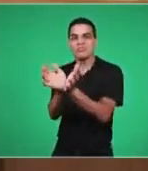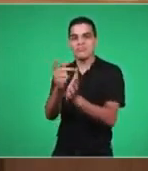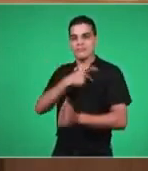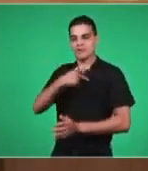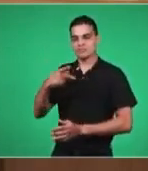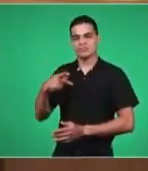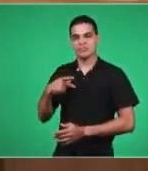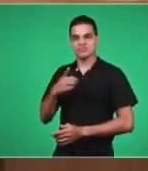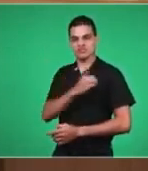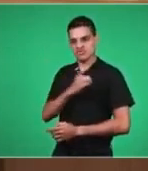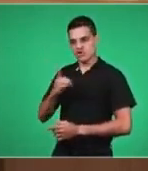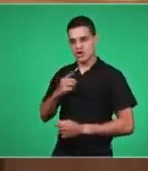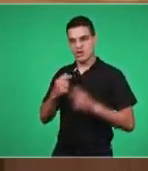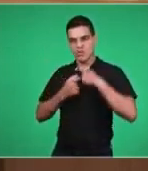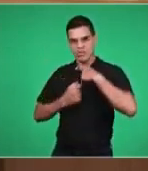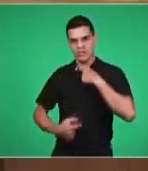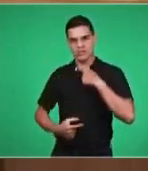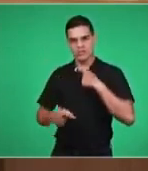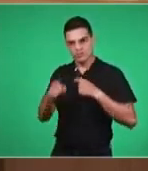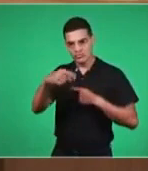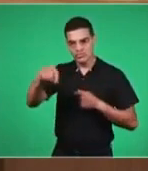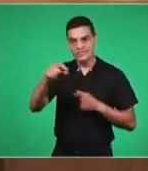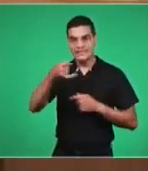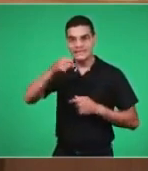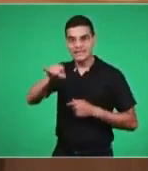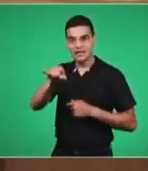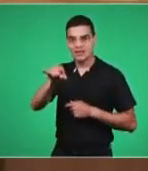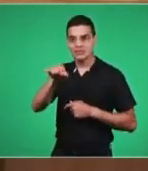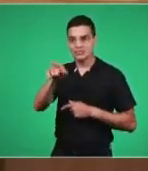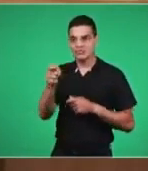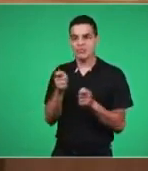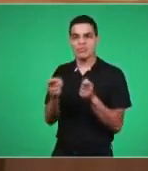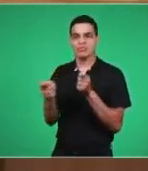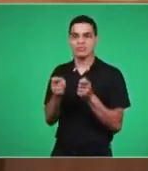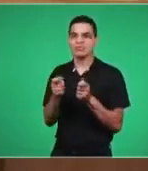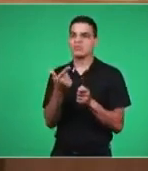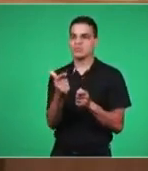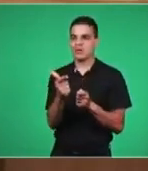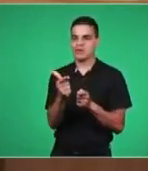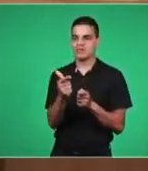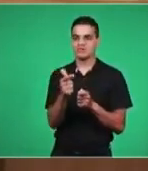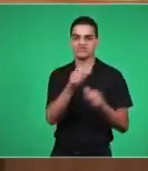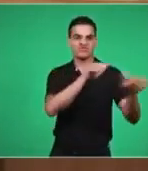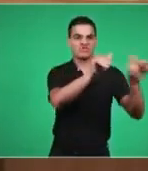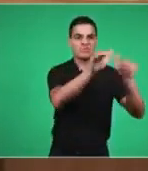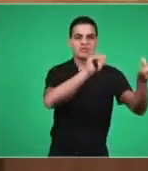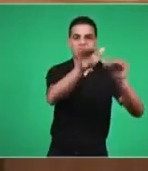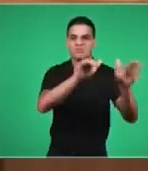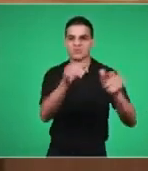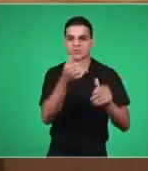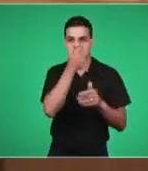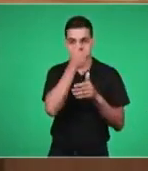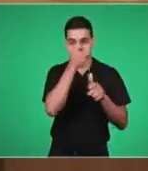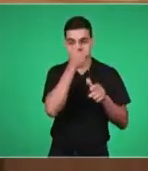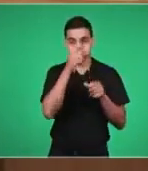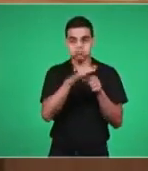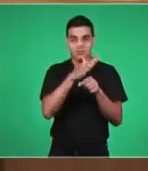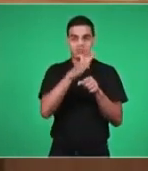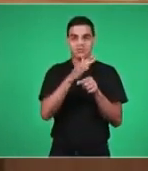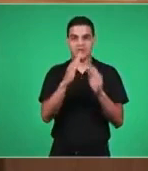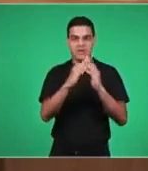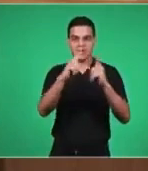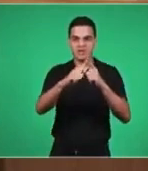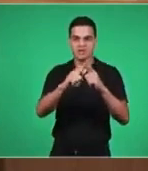Deacons and brethren and workers, if you want to put people inside of churches to fill up churches,